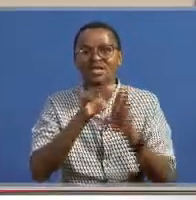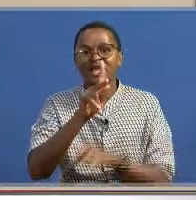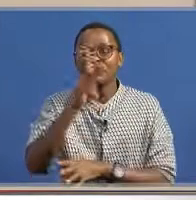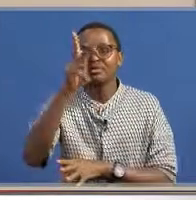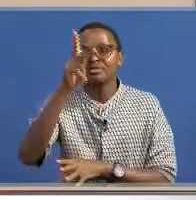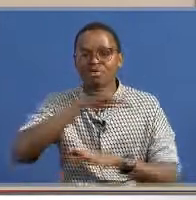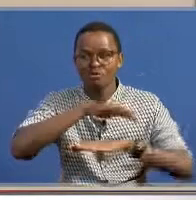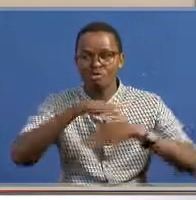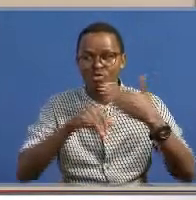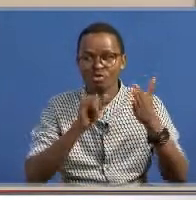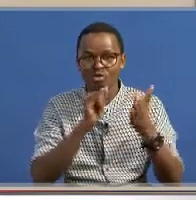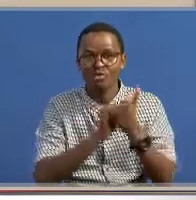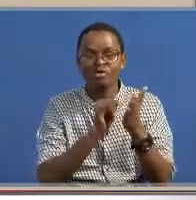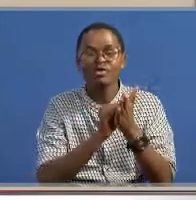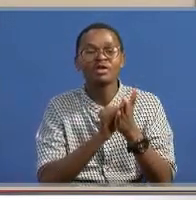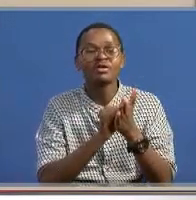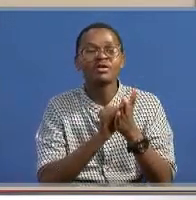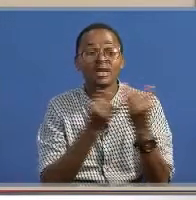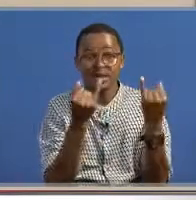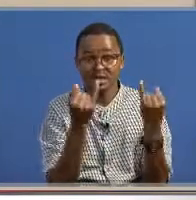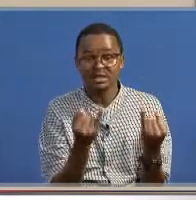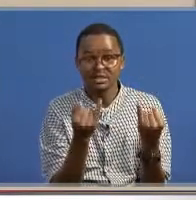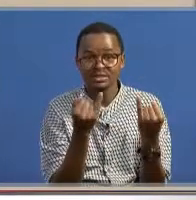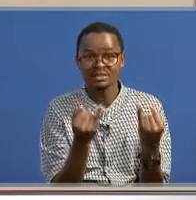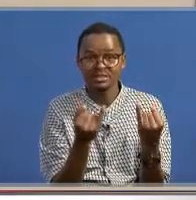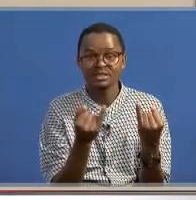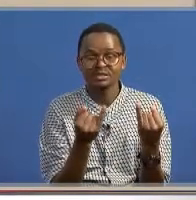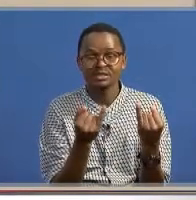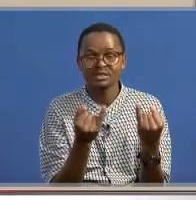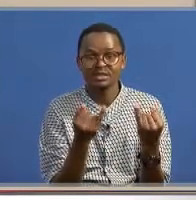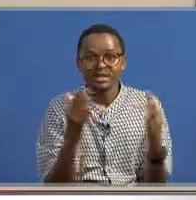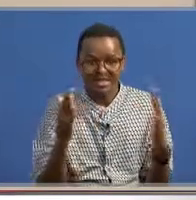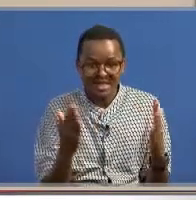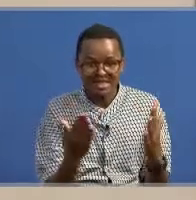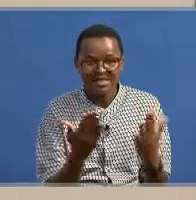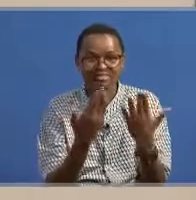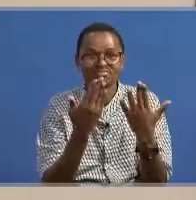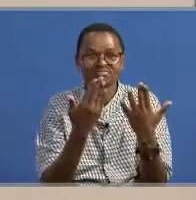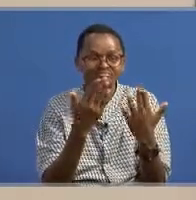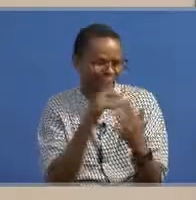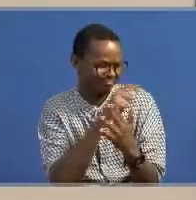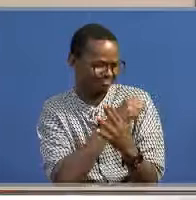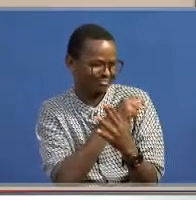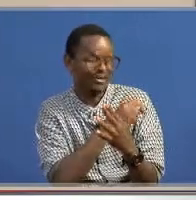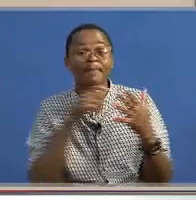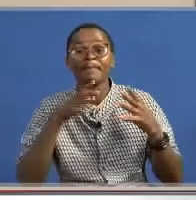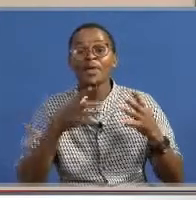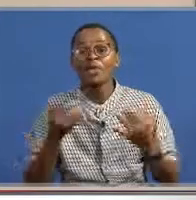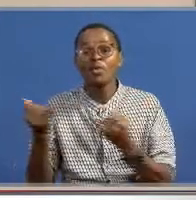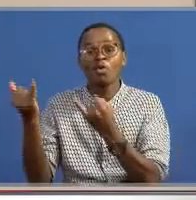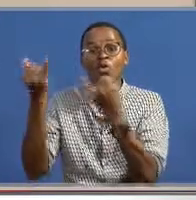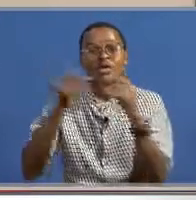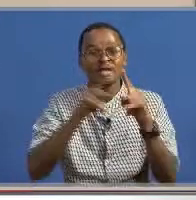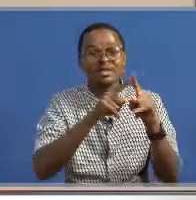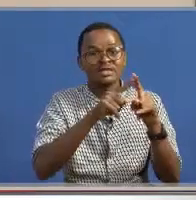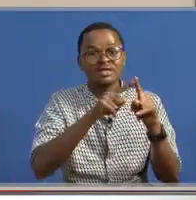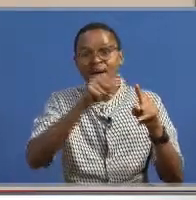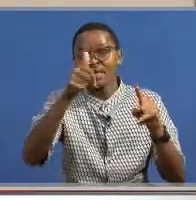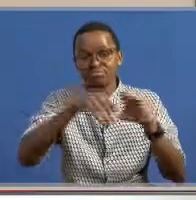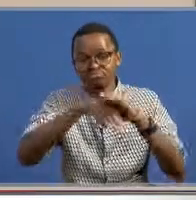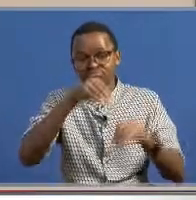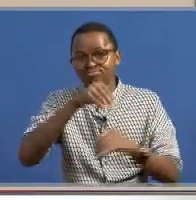At all the crossing points right now, there's enhanced screening of people who are coming and also people who are going